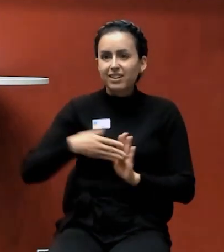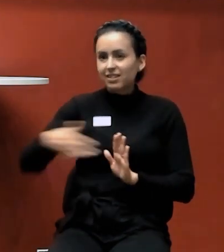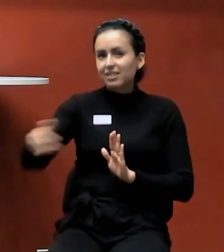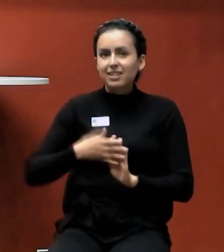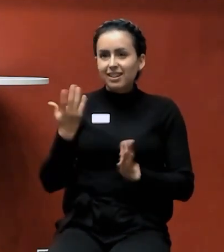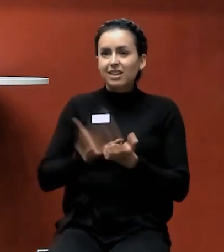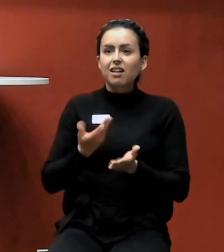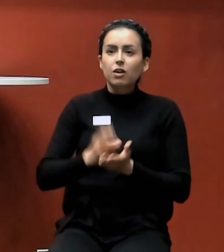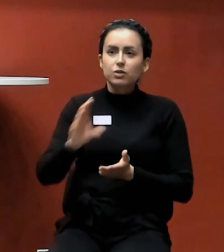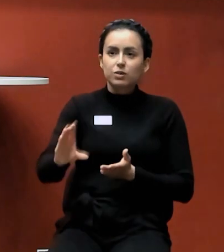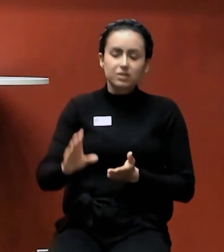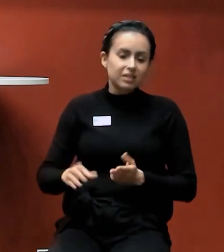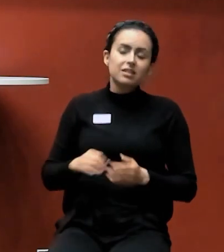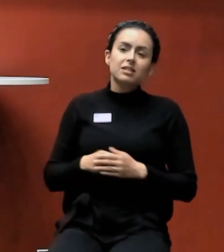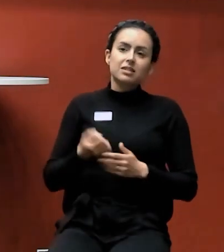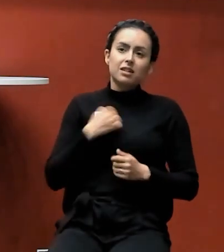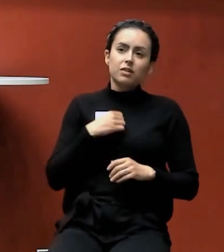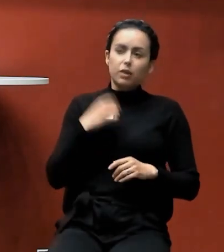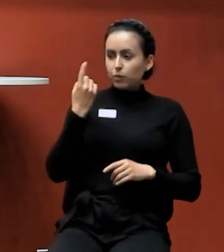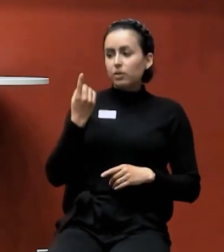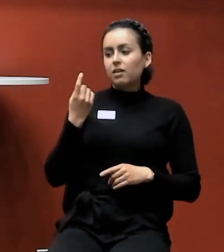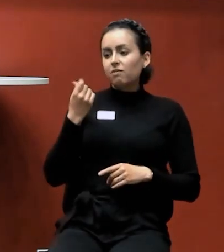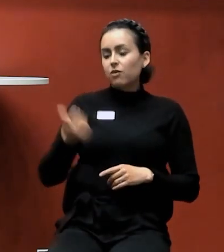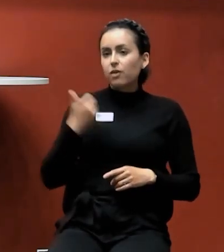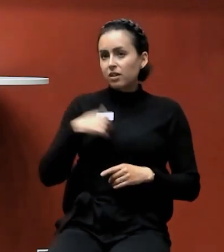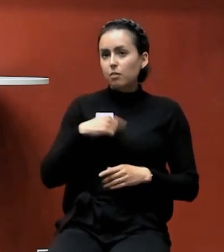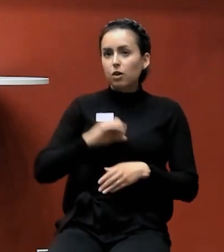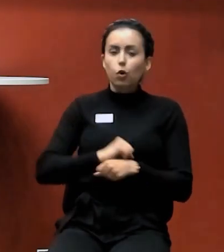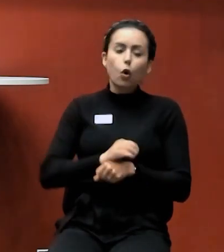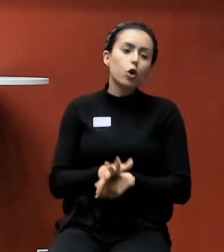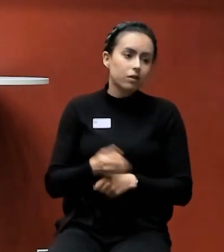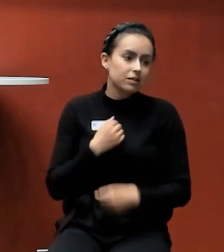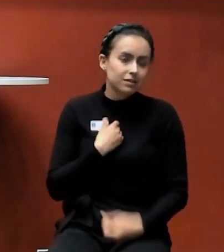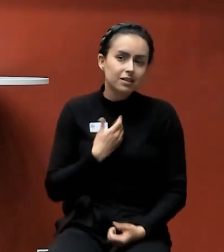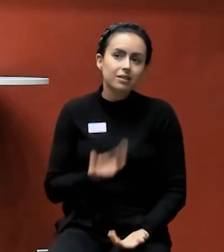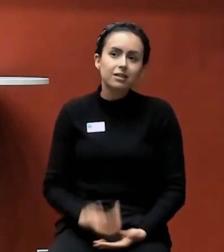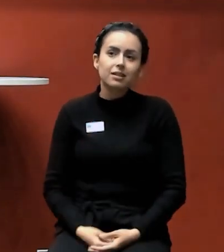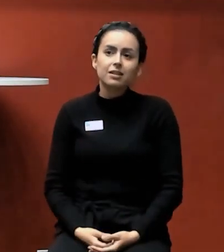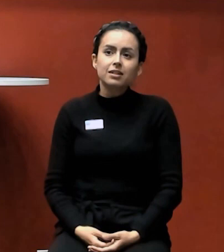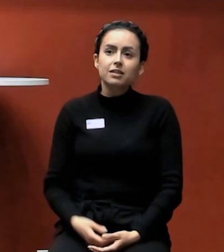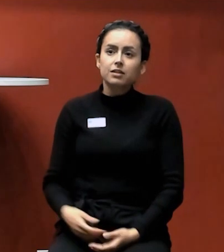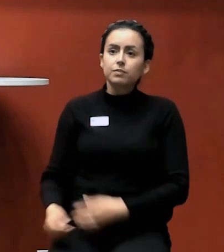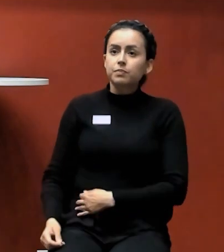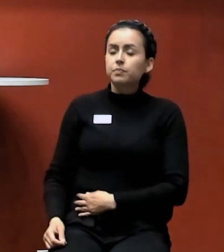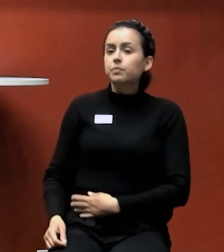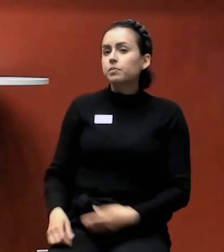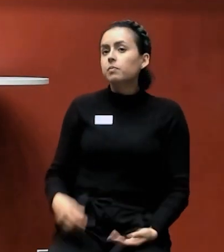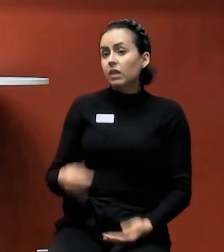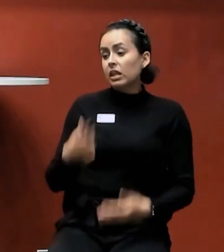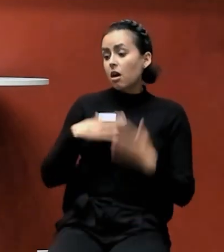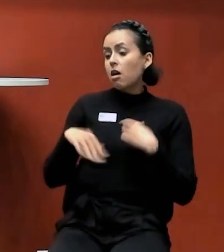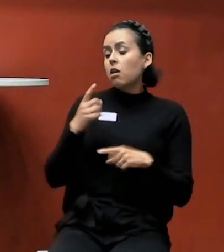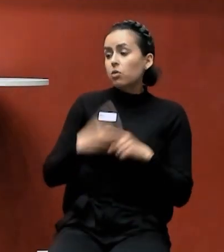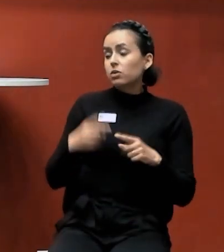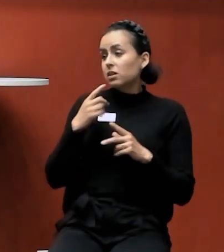So that's like in 10 years the grant that got myself. Right. I just wanted to say that I feel the same